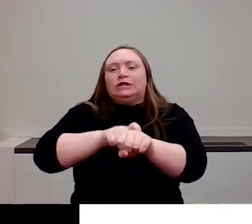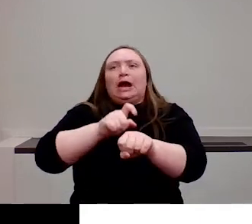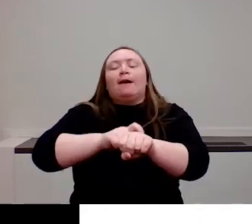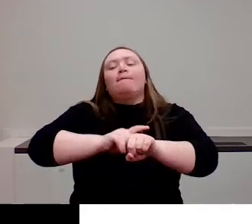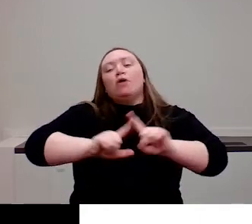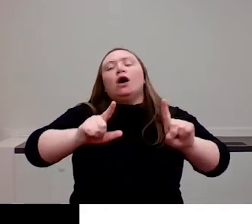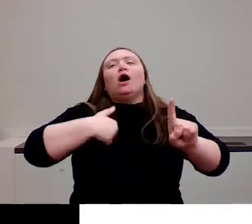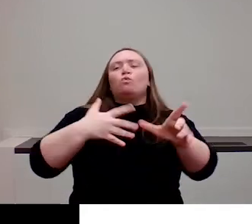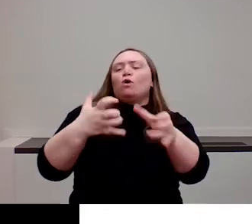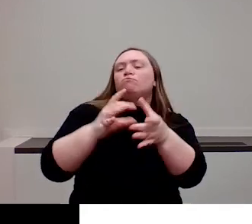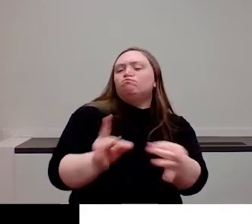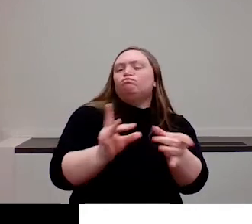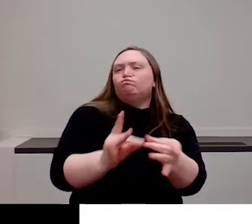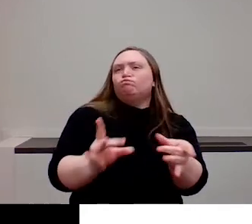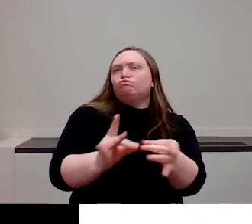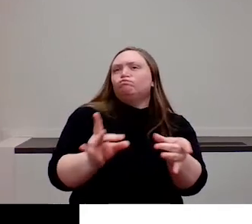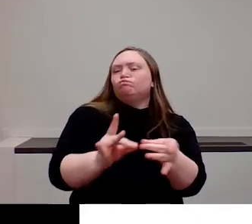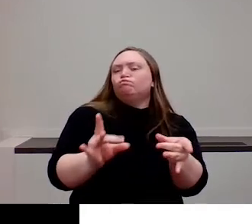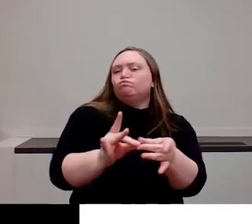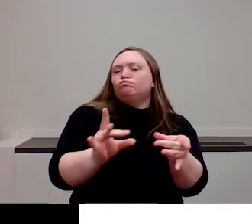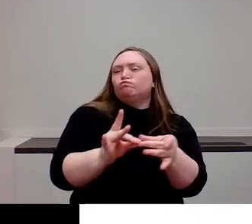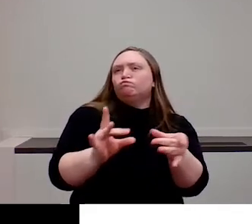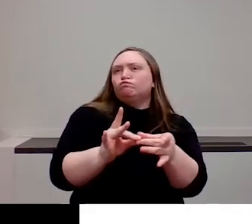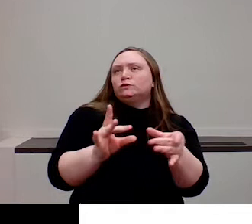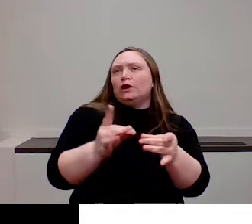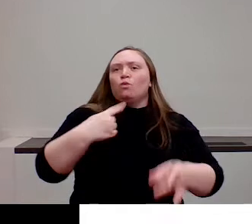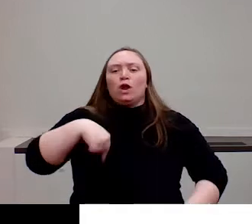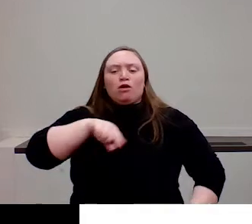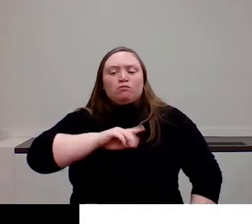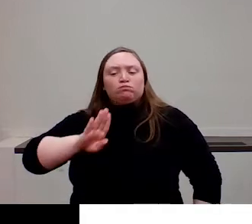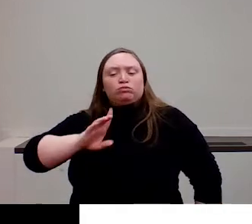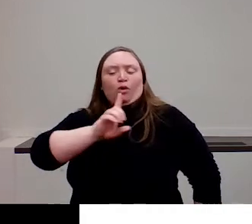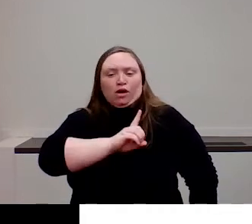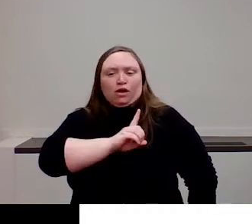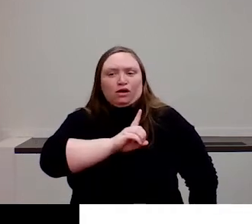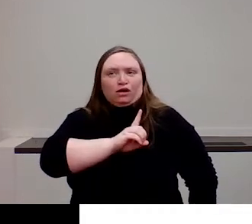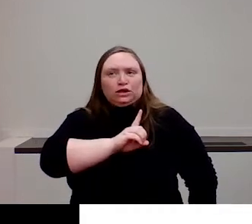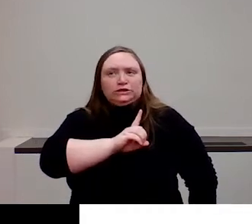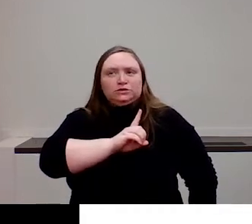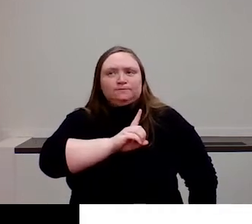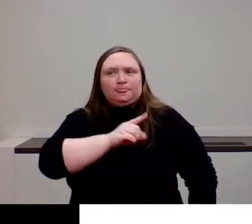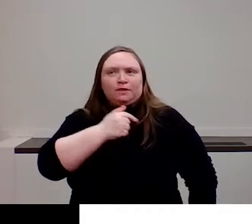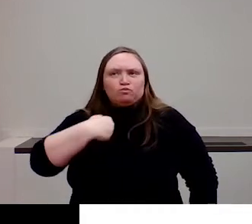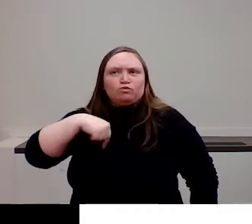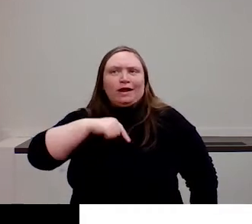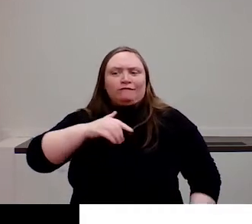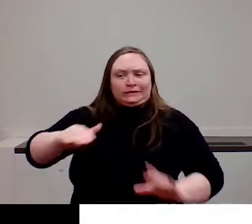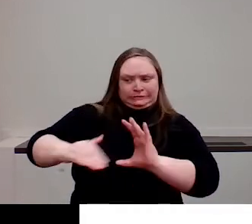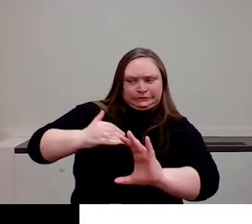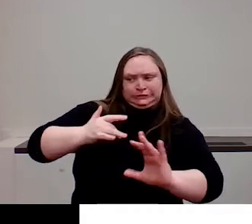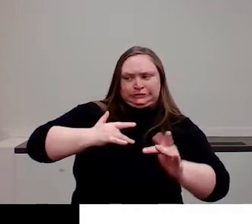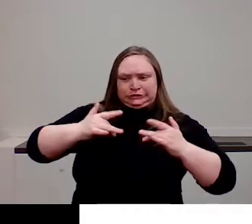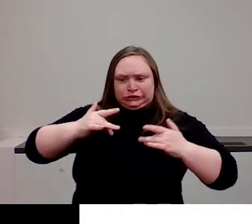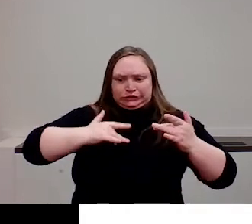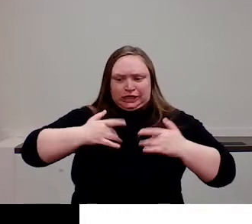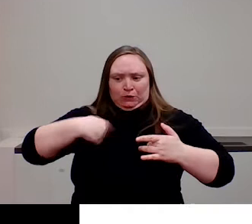want to mention, we continue to get as board members both, very concerned emails that we're back